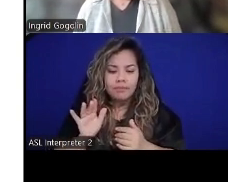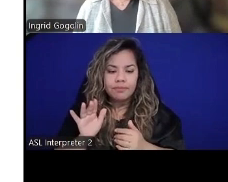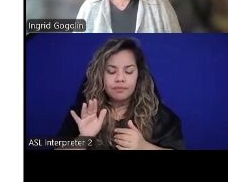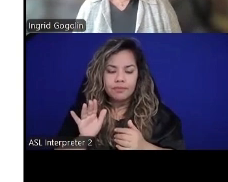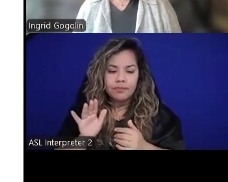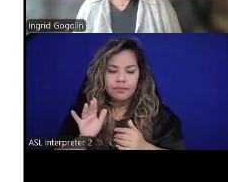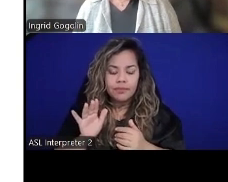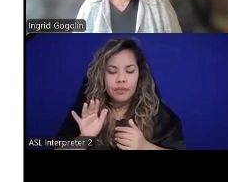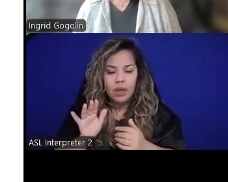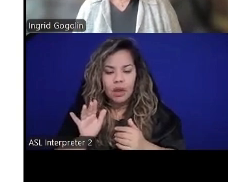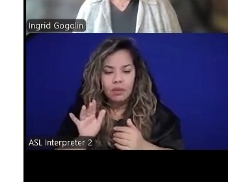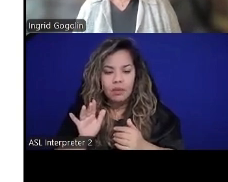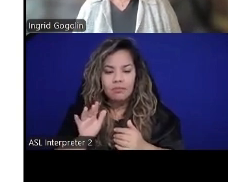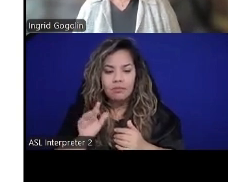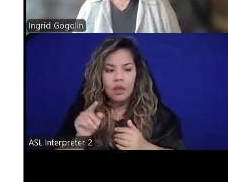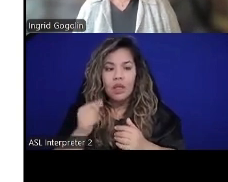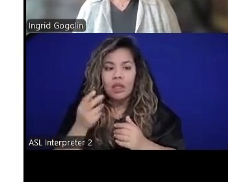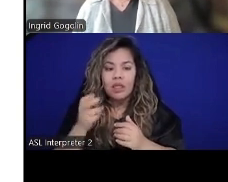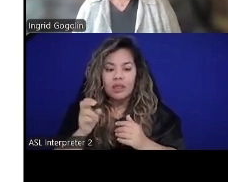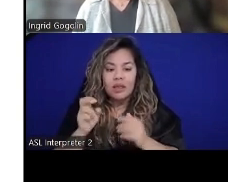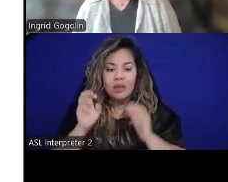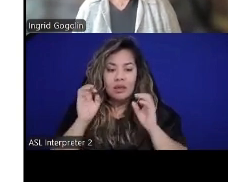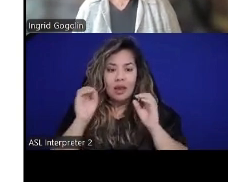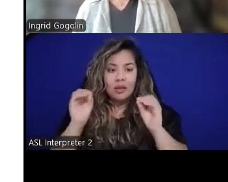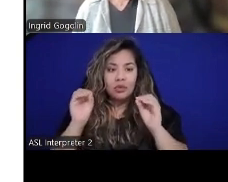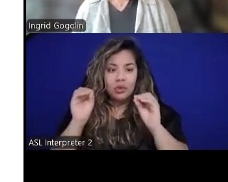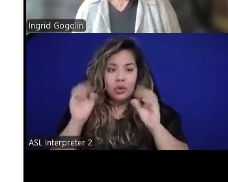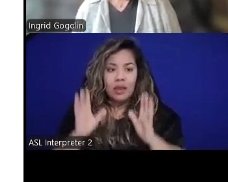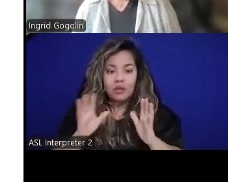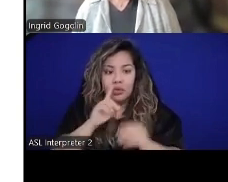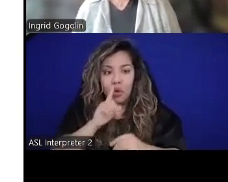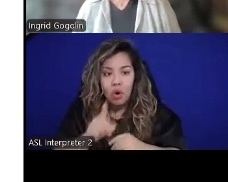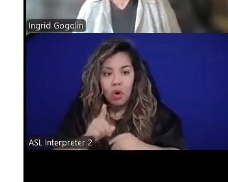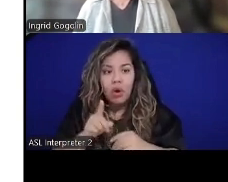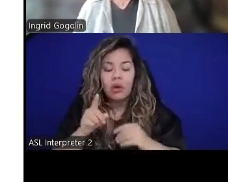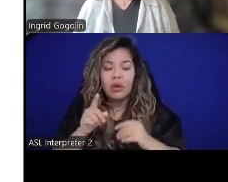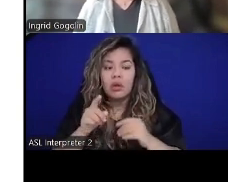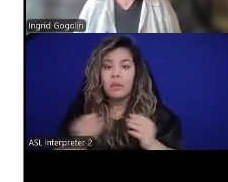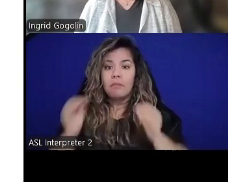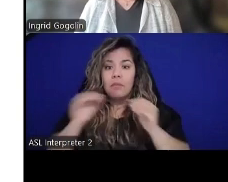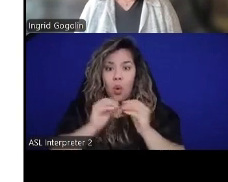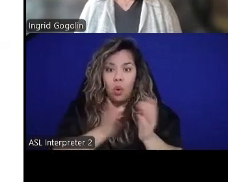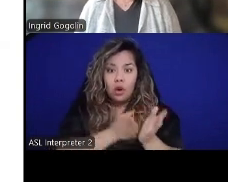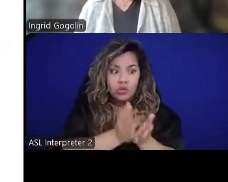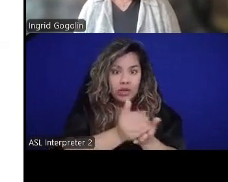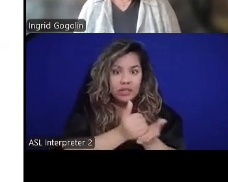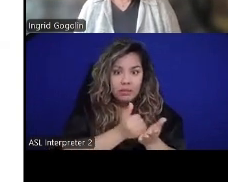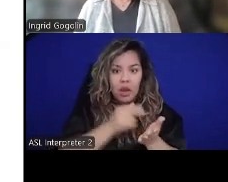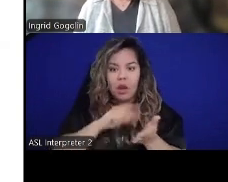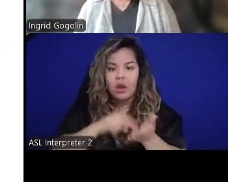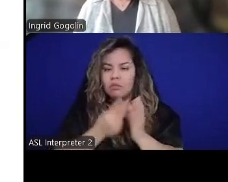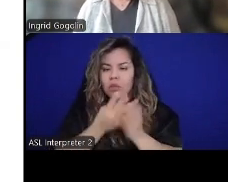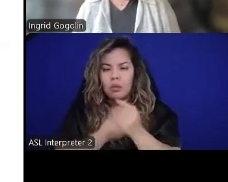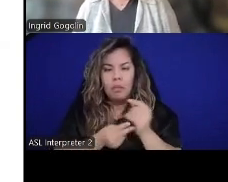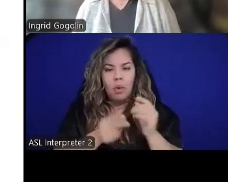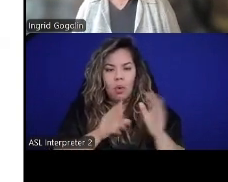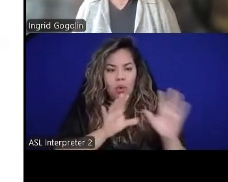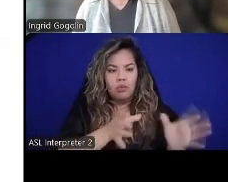the indicators are, the better for both sides. So next,